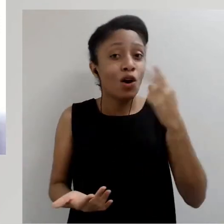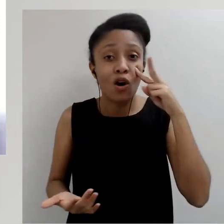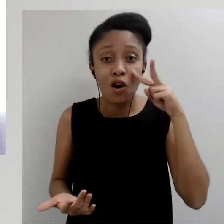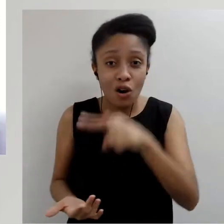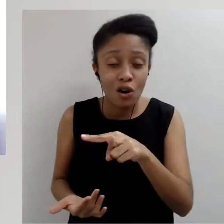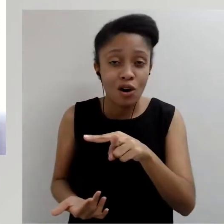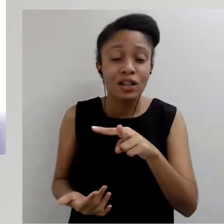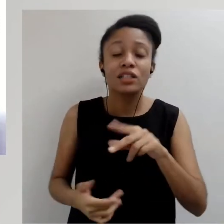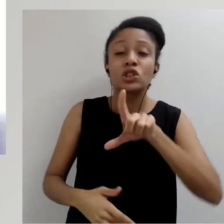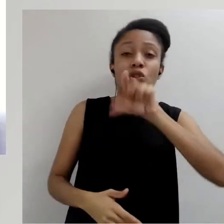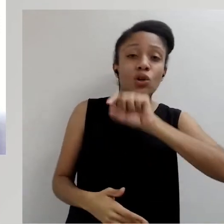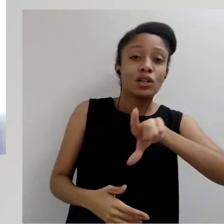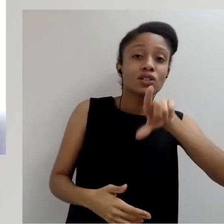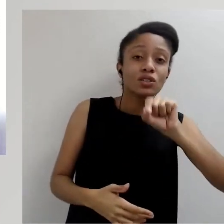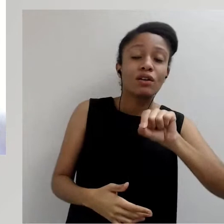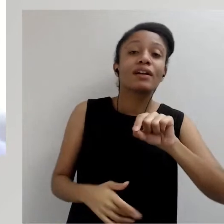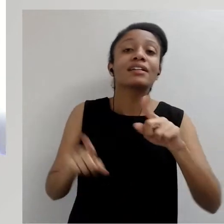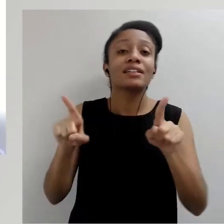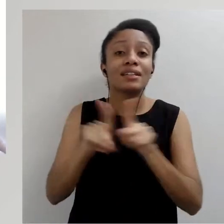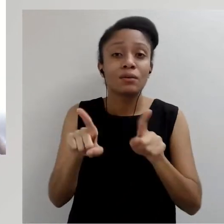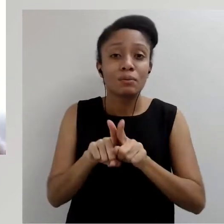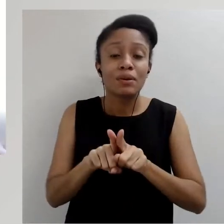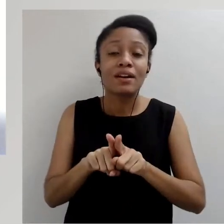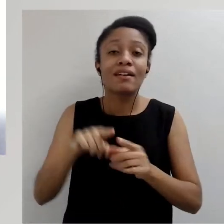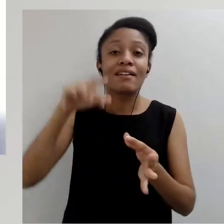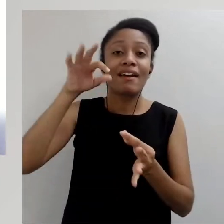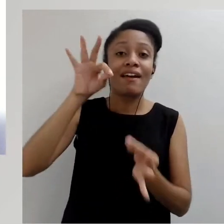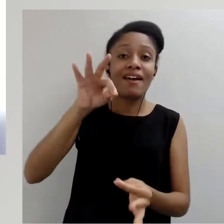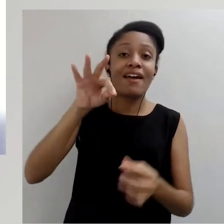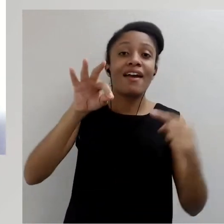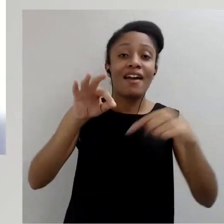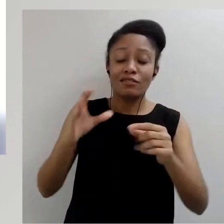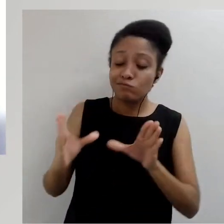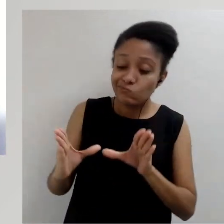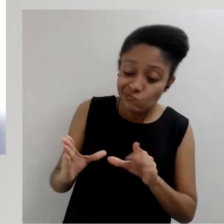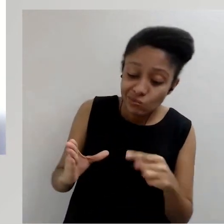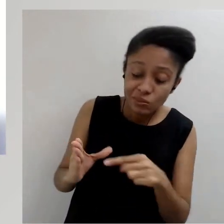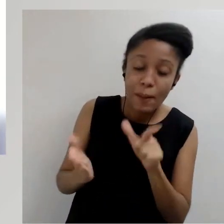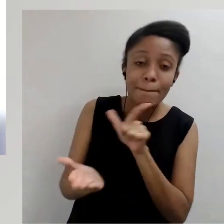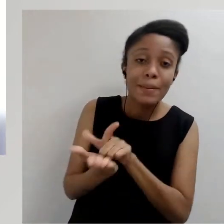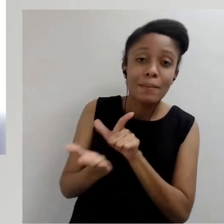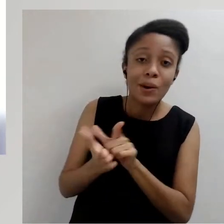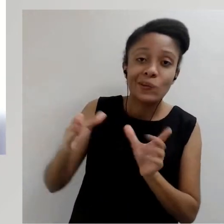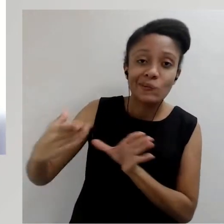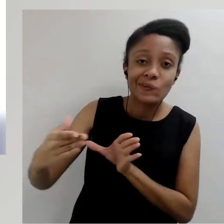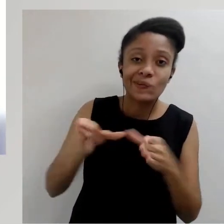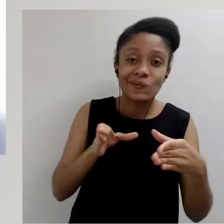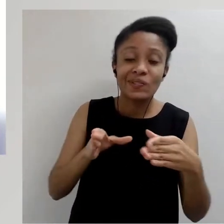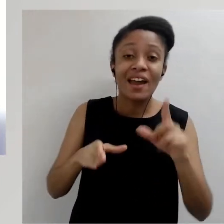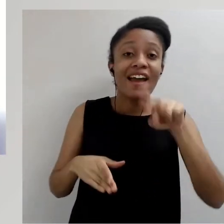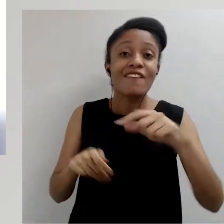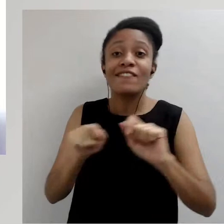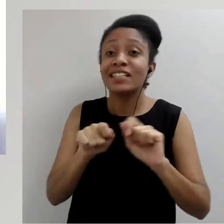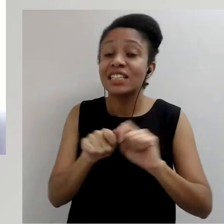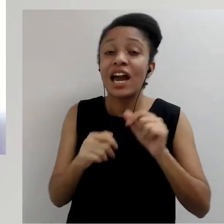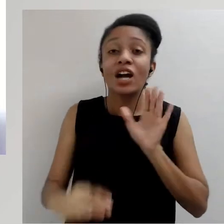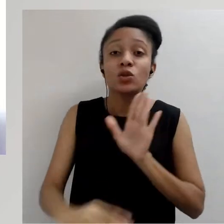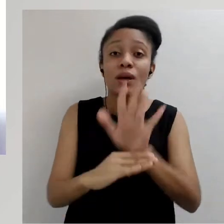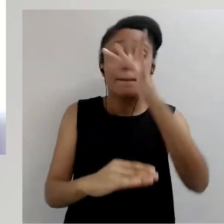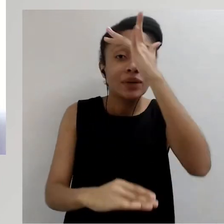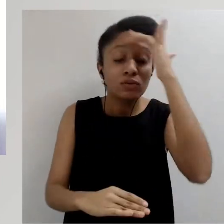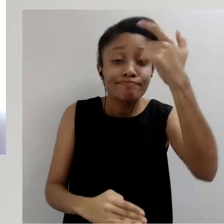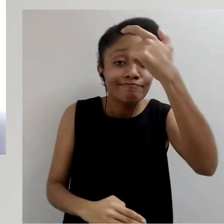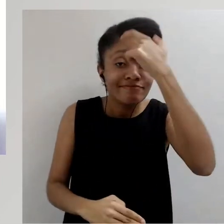she chooses the paper bags. And everything is a matter of making people understand.